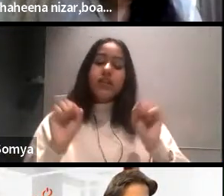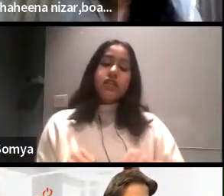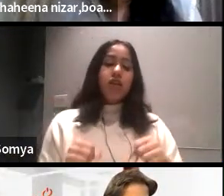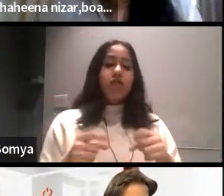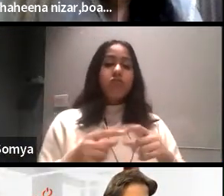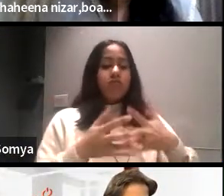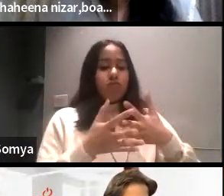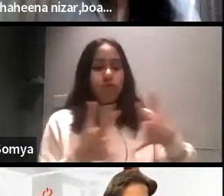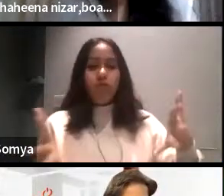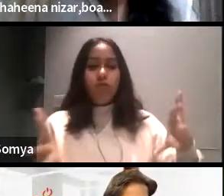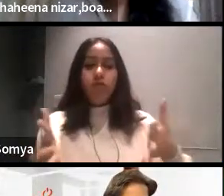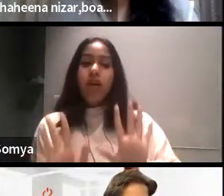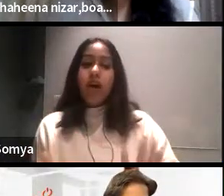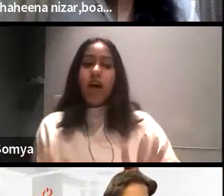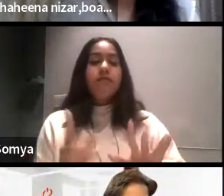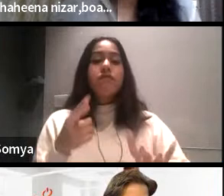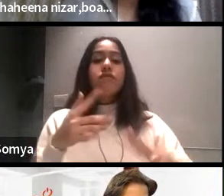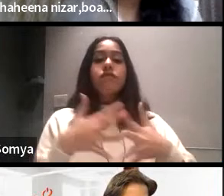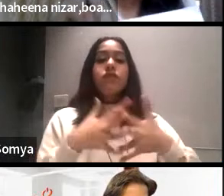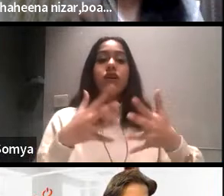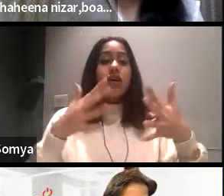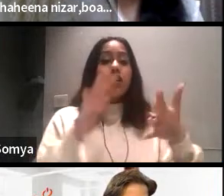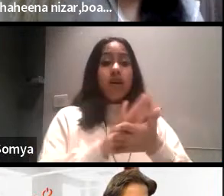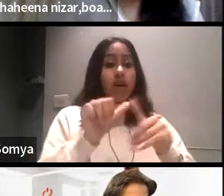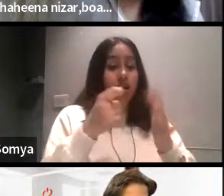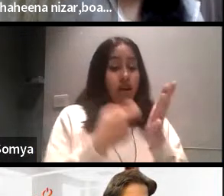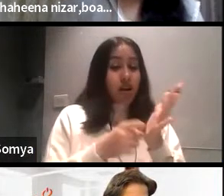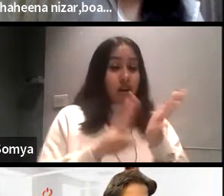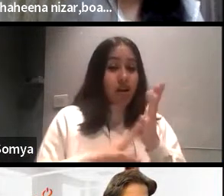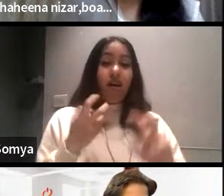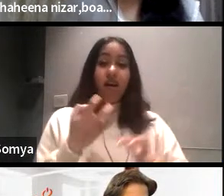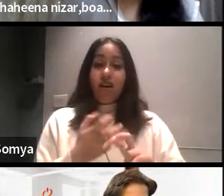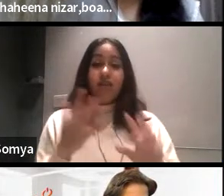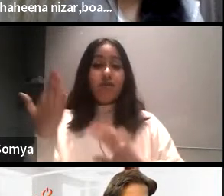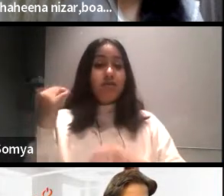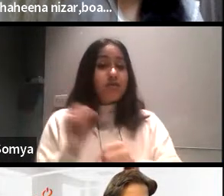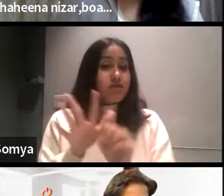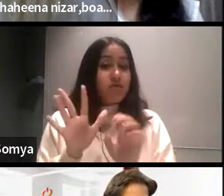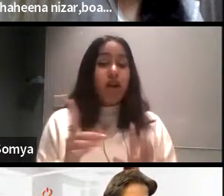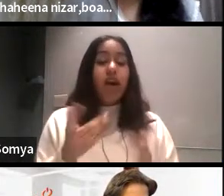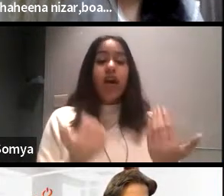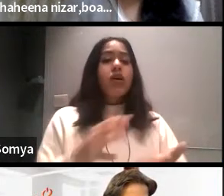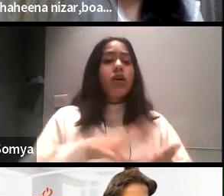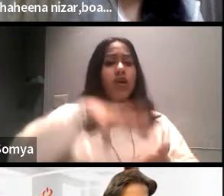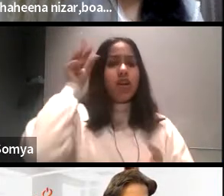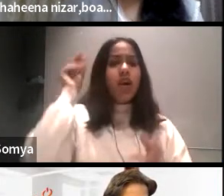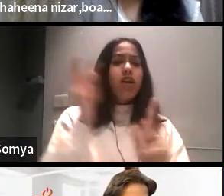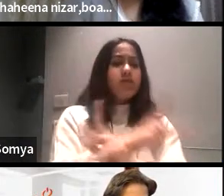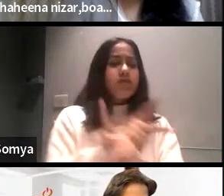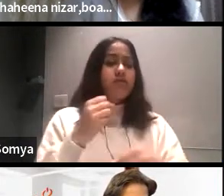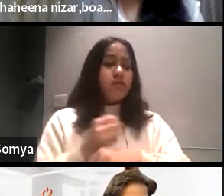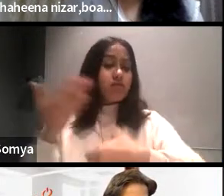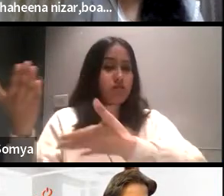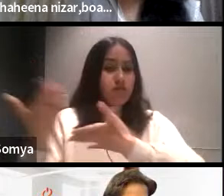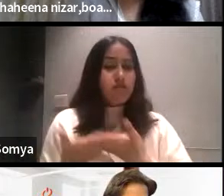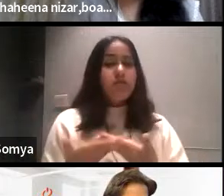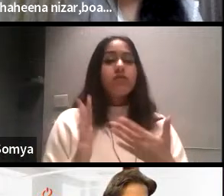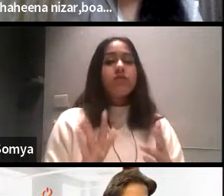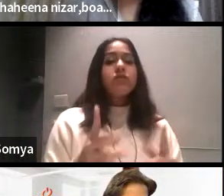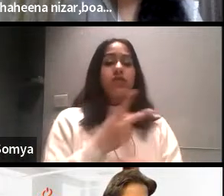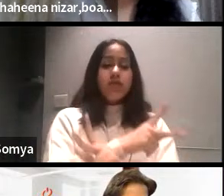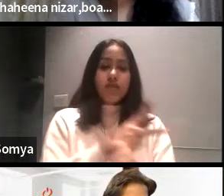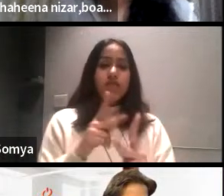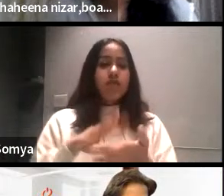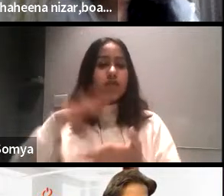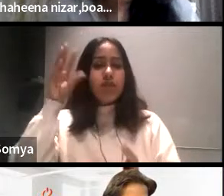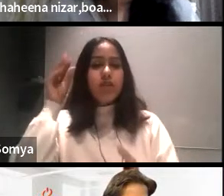it developed some opportunities? So we are going to learn from Rupaji, we are going to learn from Kripan, we are going to learn from Debashish, we are going to learn from